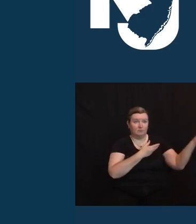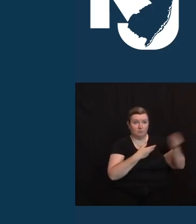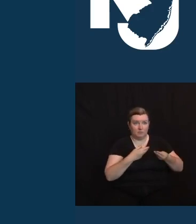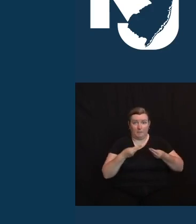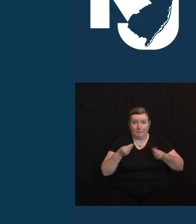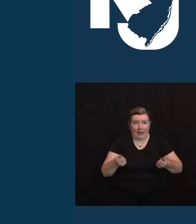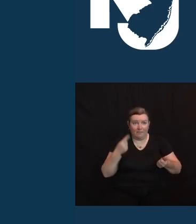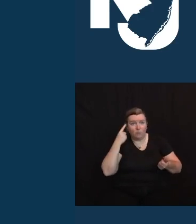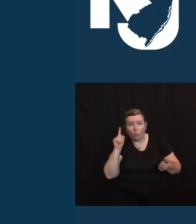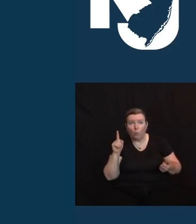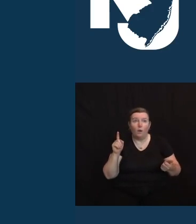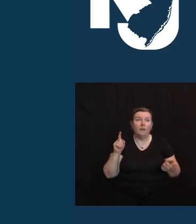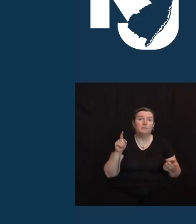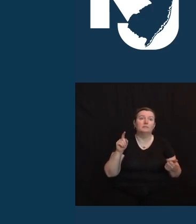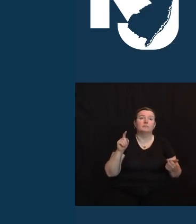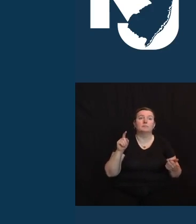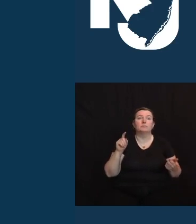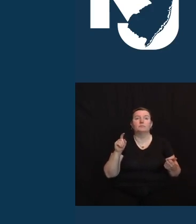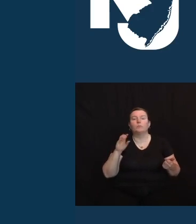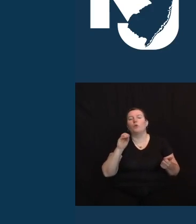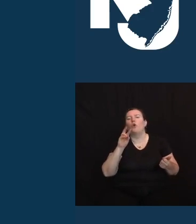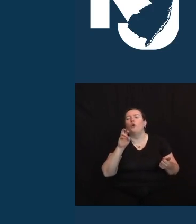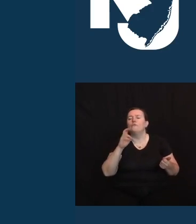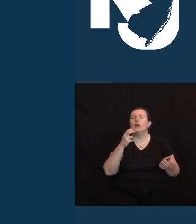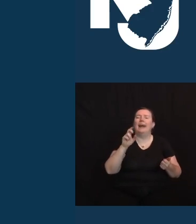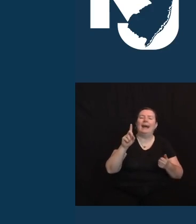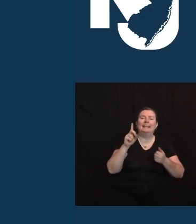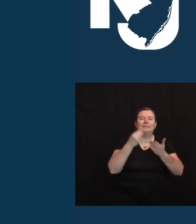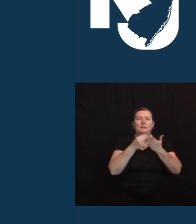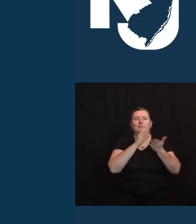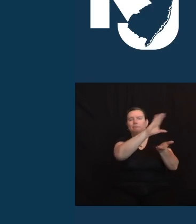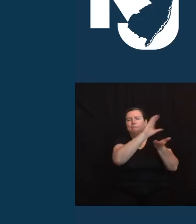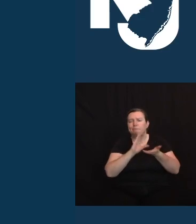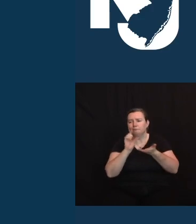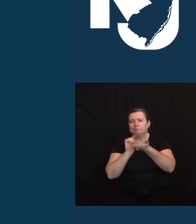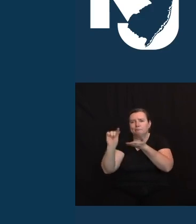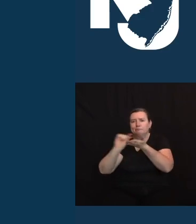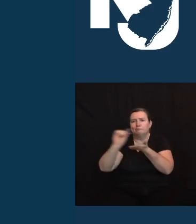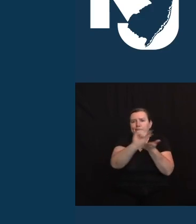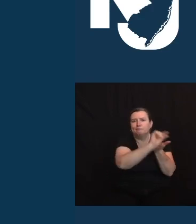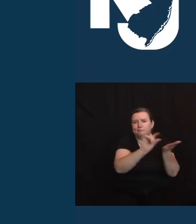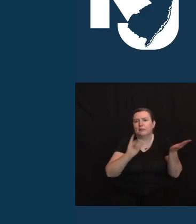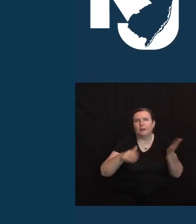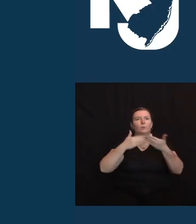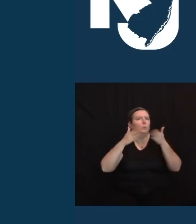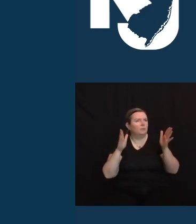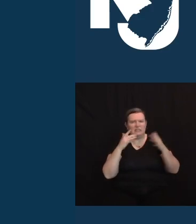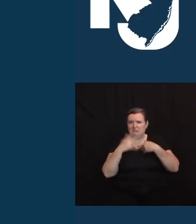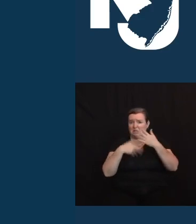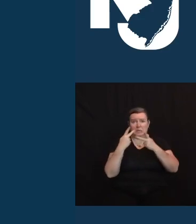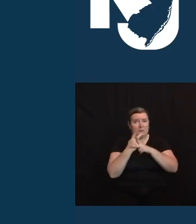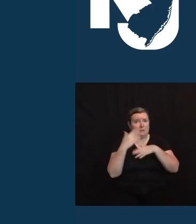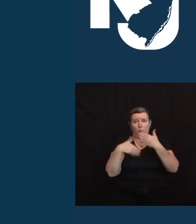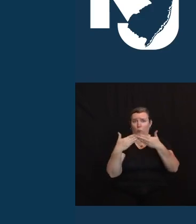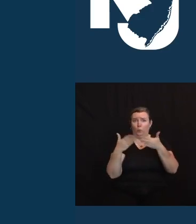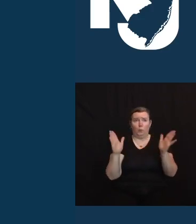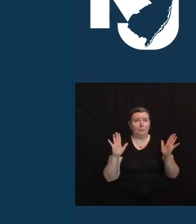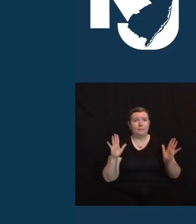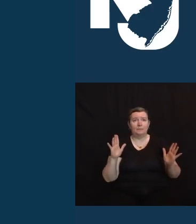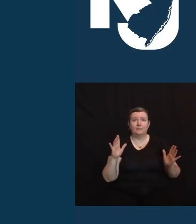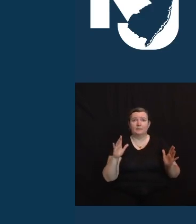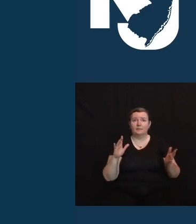additional expenses. Monday Morning Flowers doors are open today, and they remain busy fulfilling customer orders. For